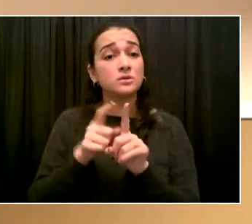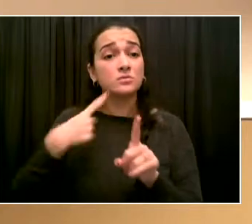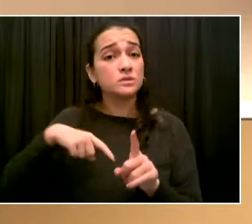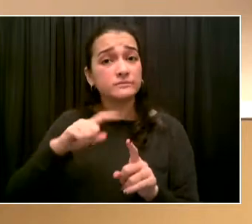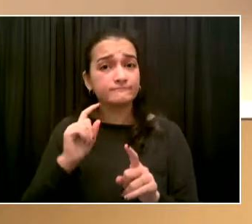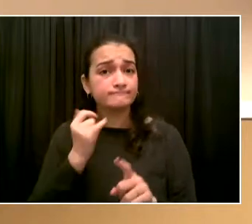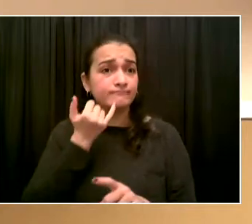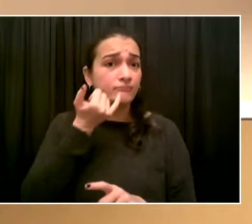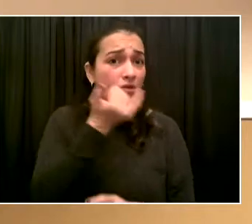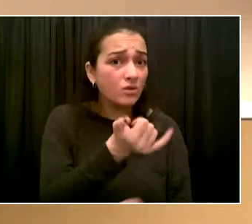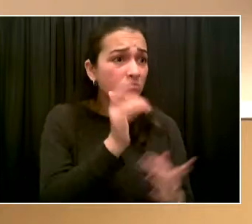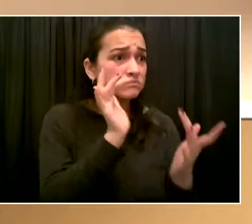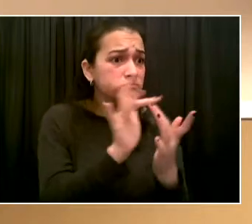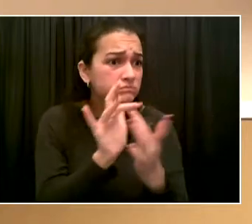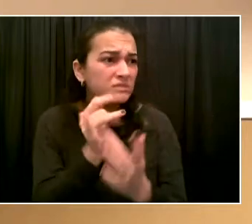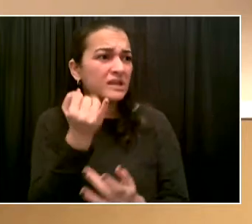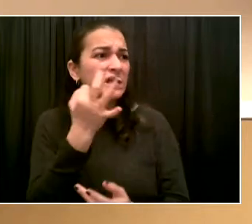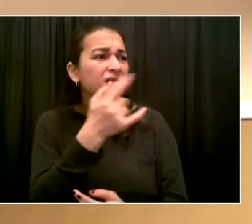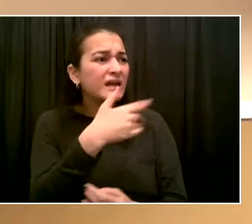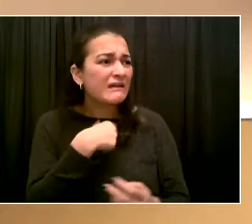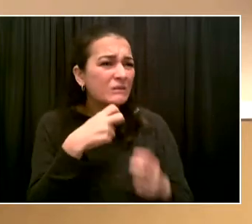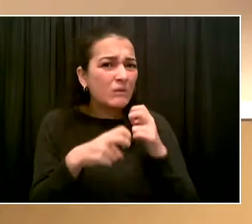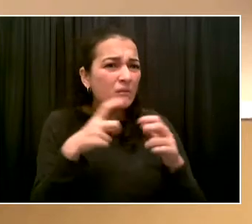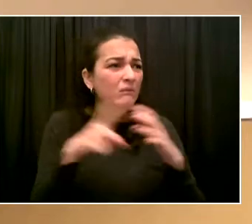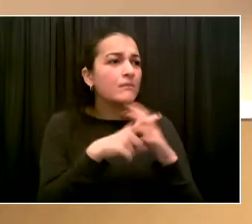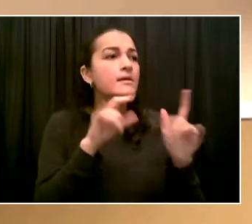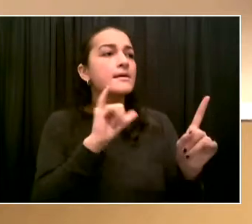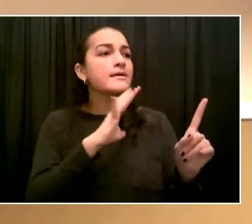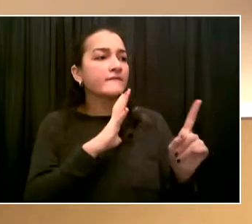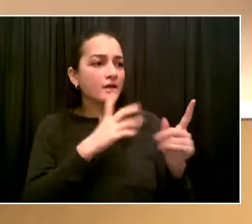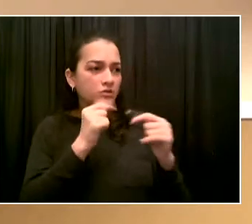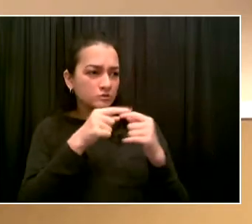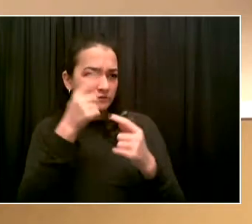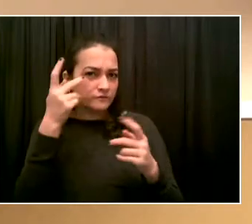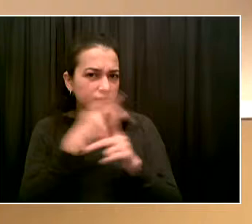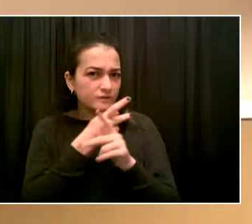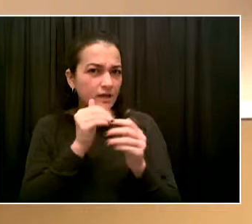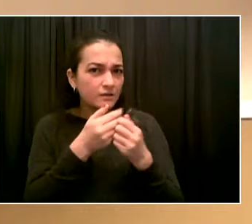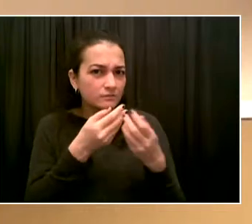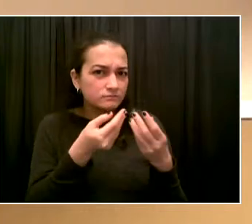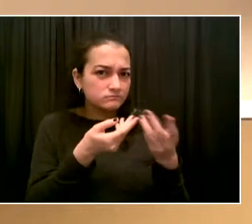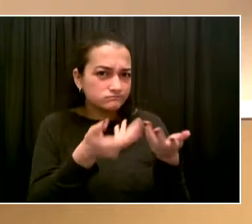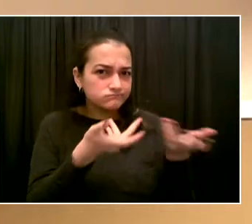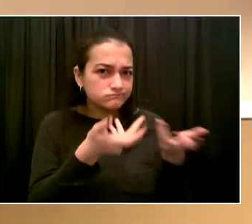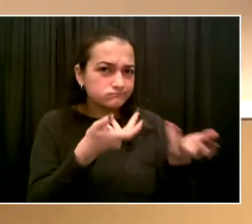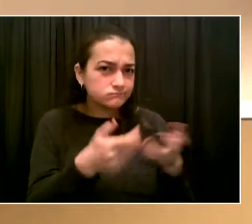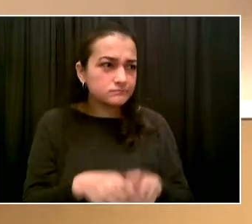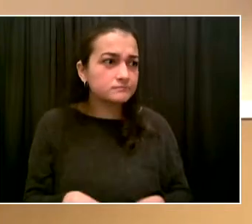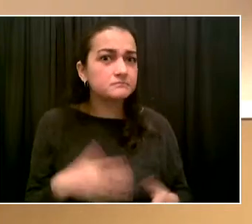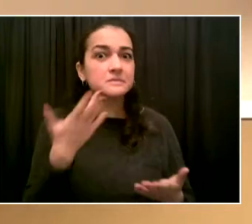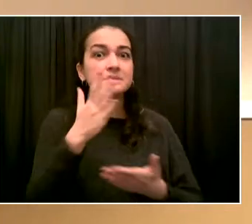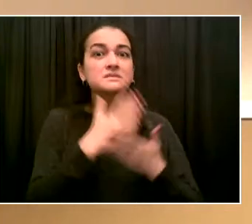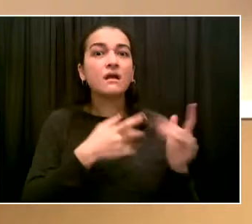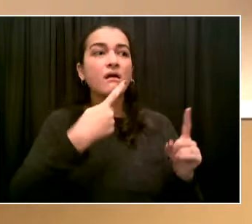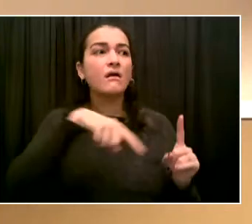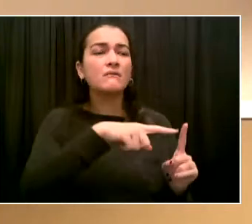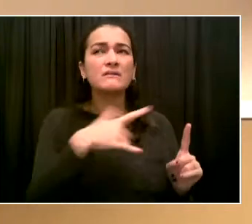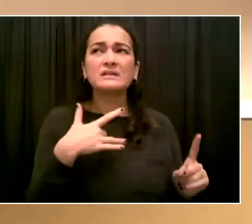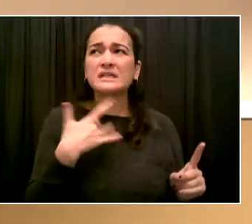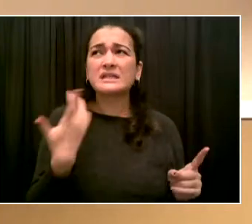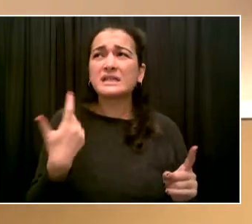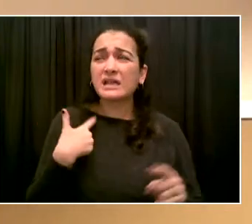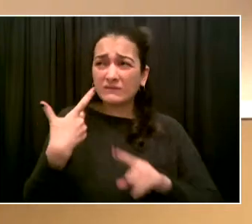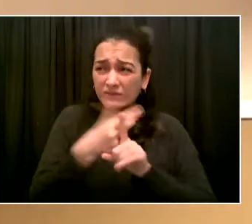in-home vaccination program, providing incentives, as the mayor has described, as well as